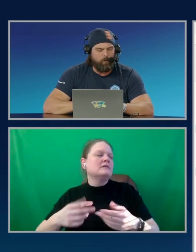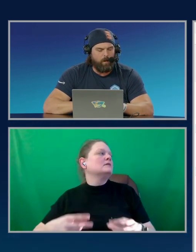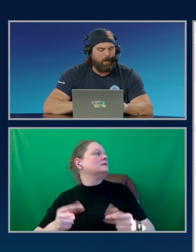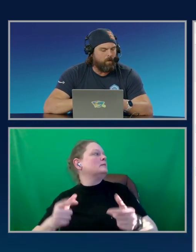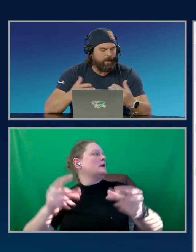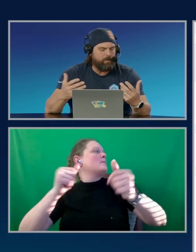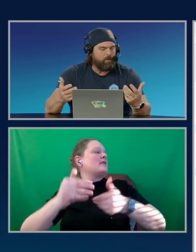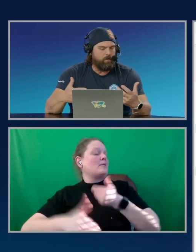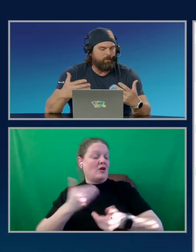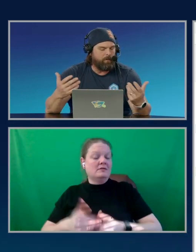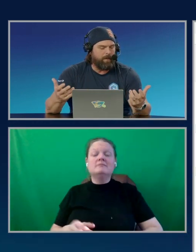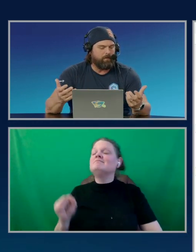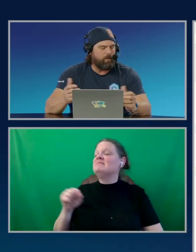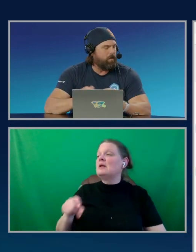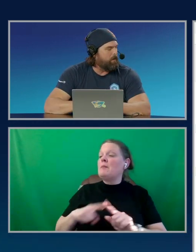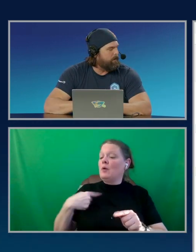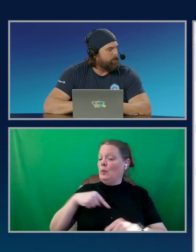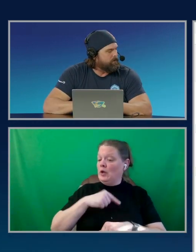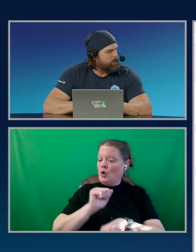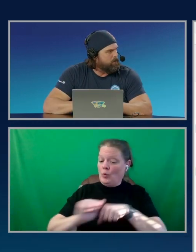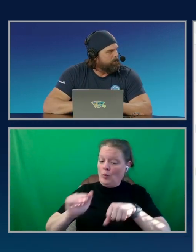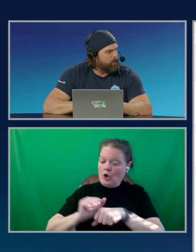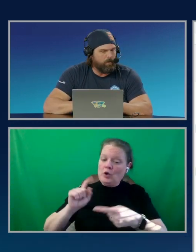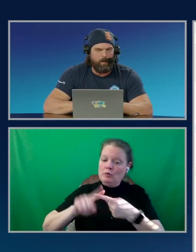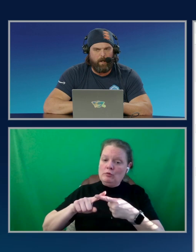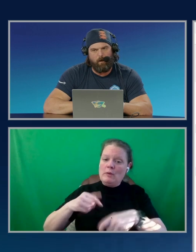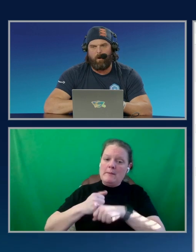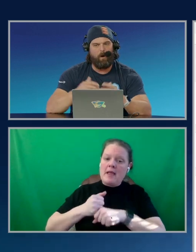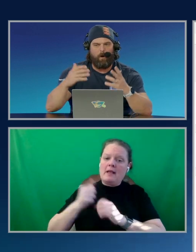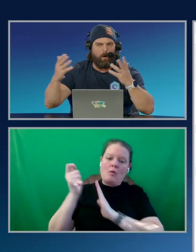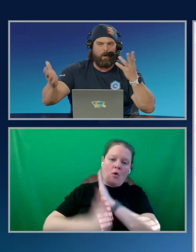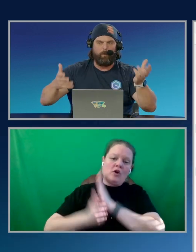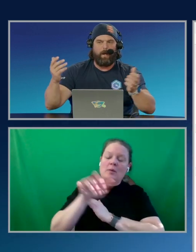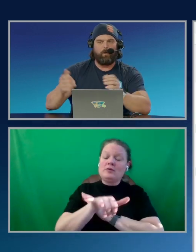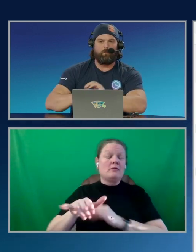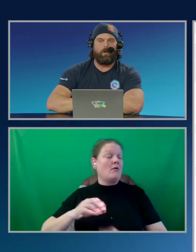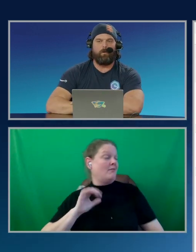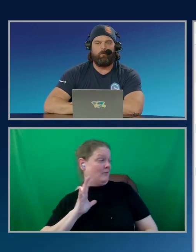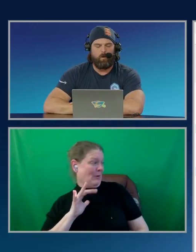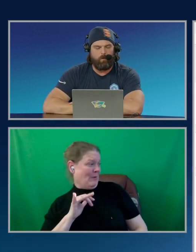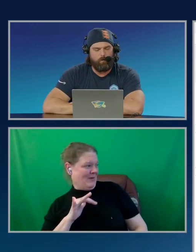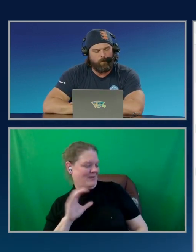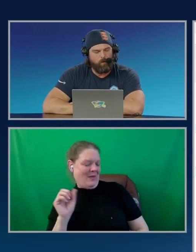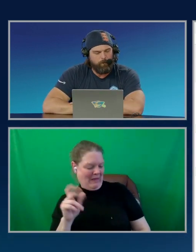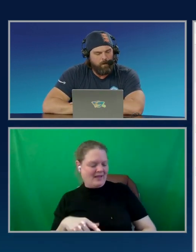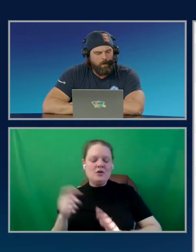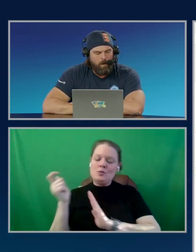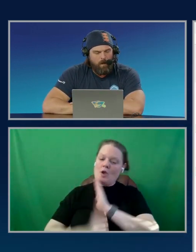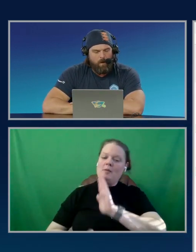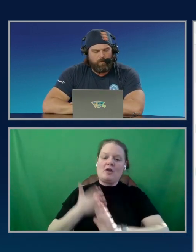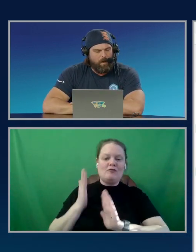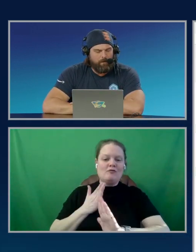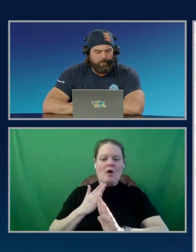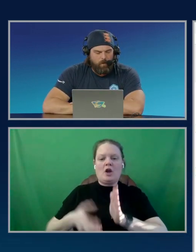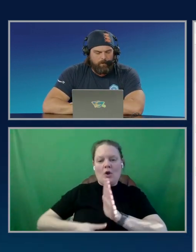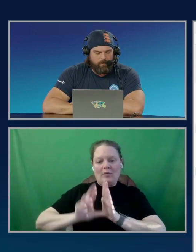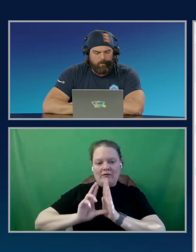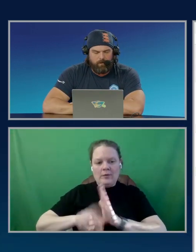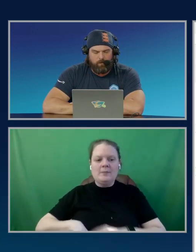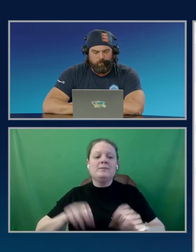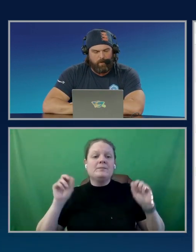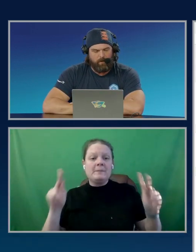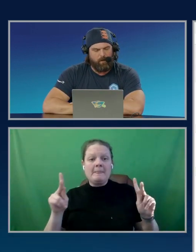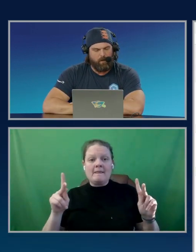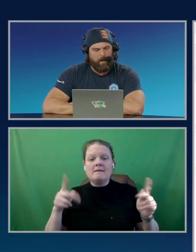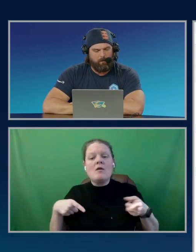But we are working to make this autonomous too, so you can cool. Okay. automatically run a review. Okay. So while this